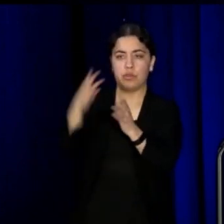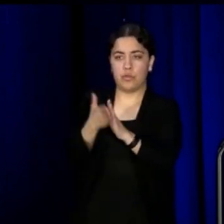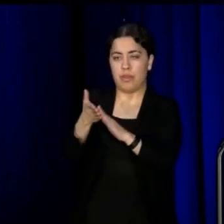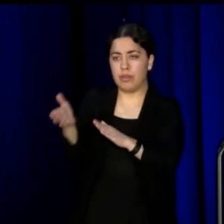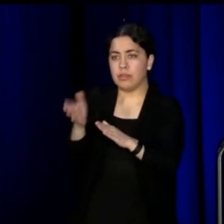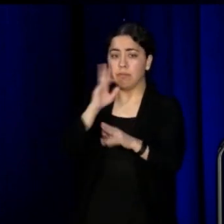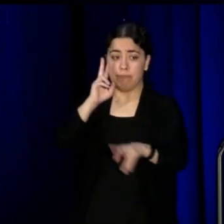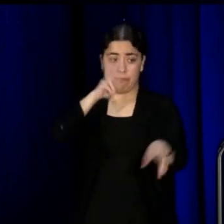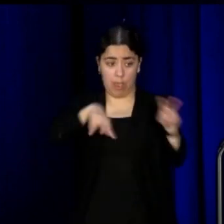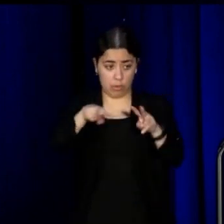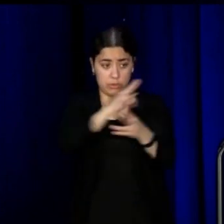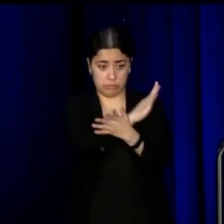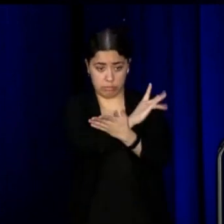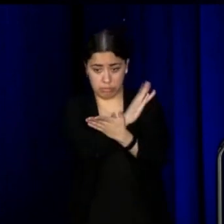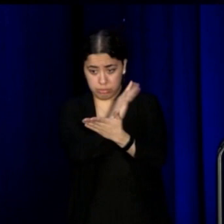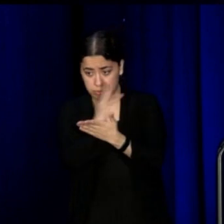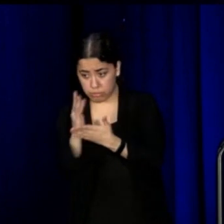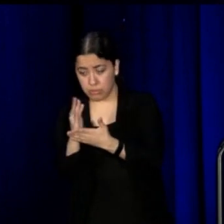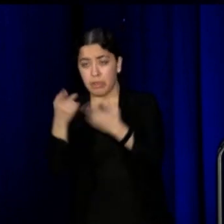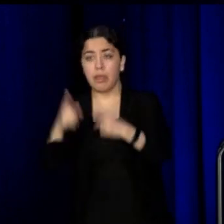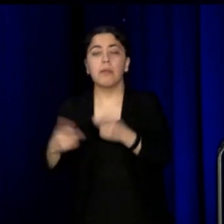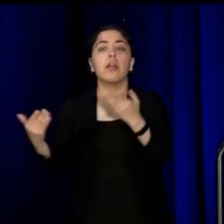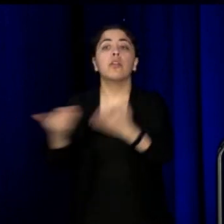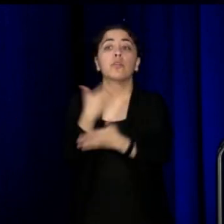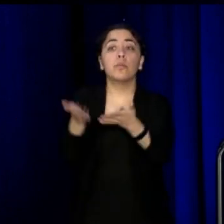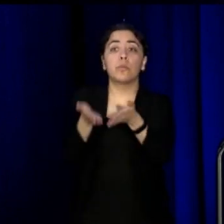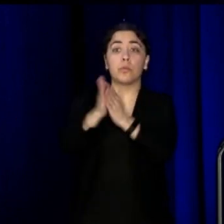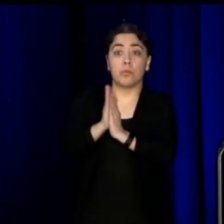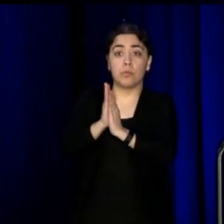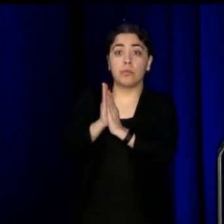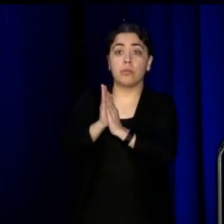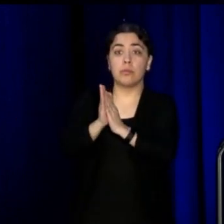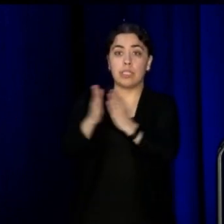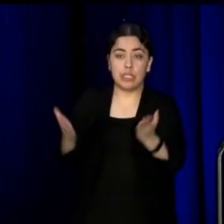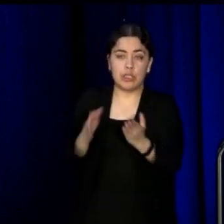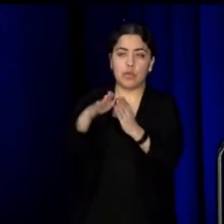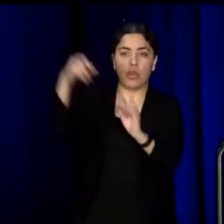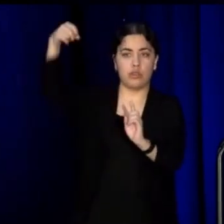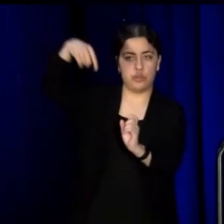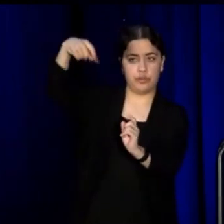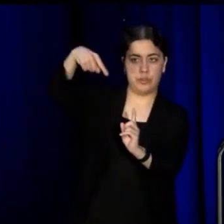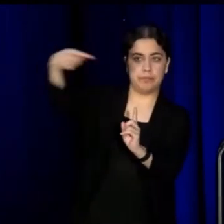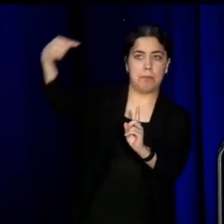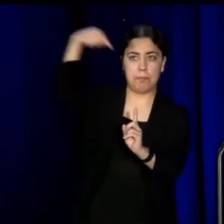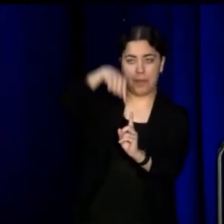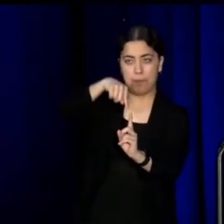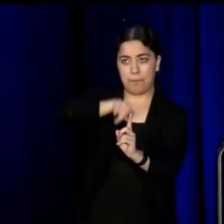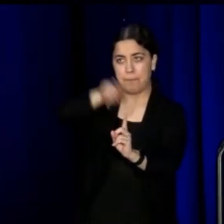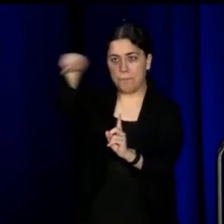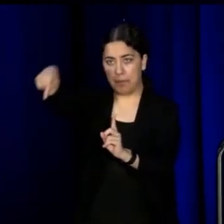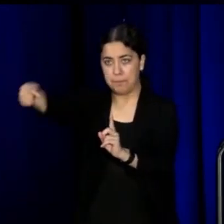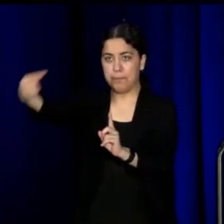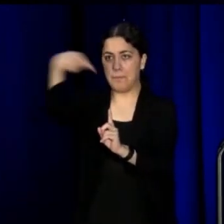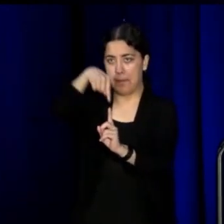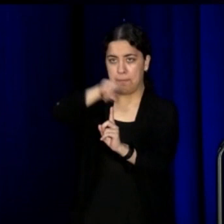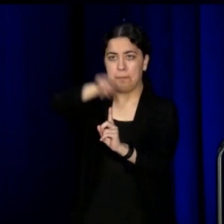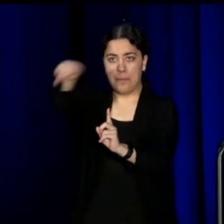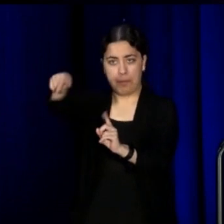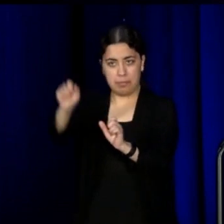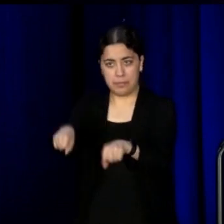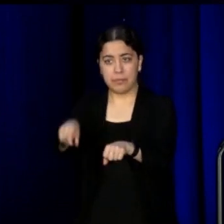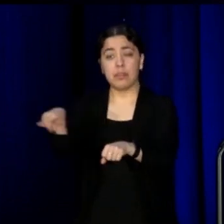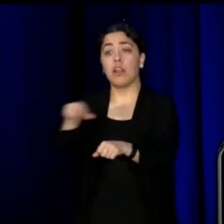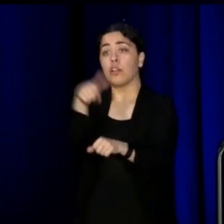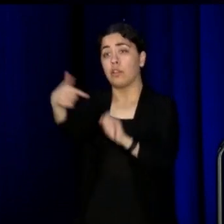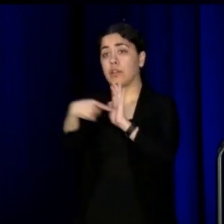evaluation whenever a new request is hitting your server. This is another example, another middleware